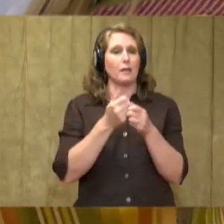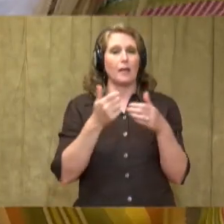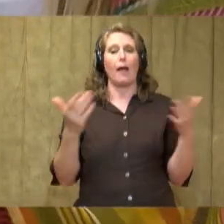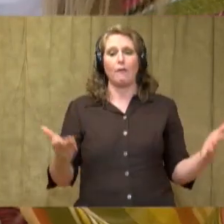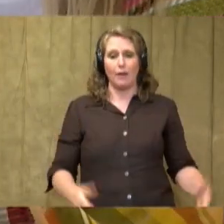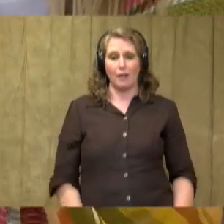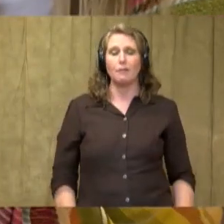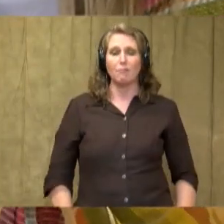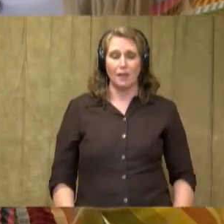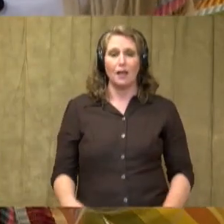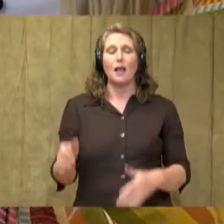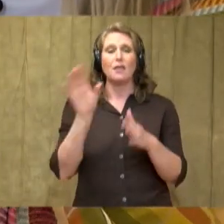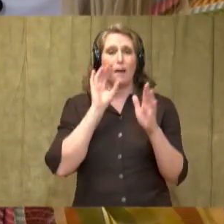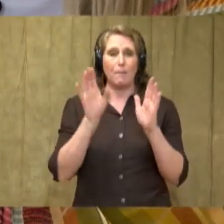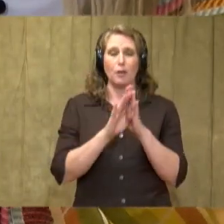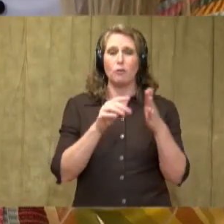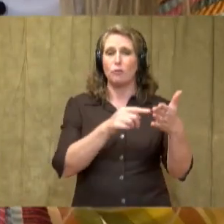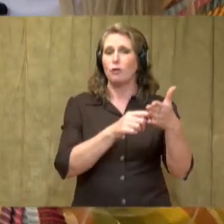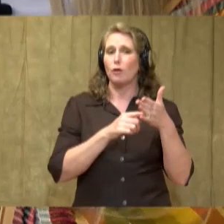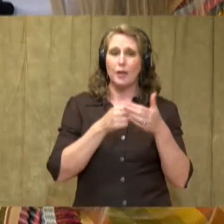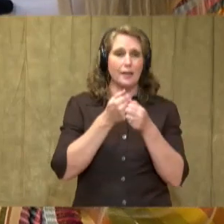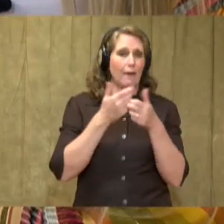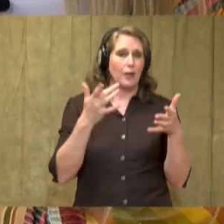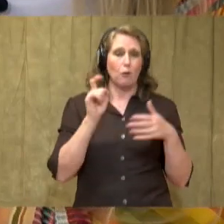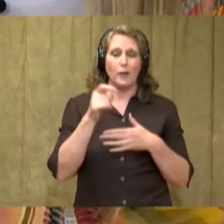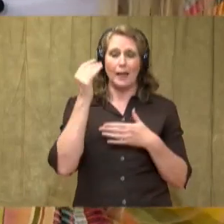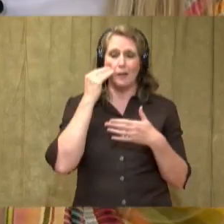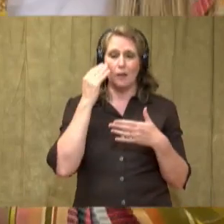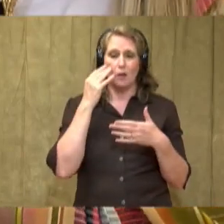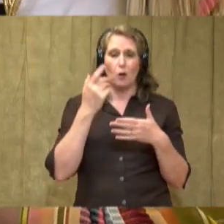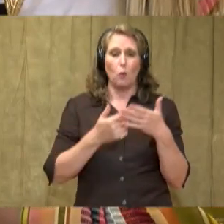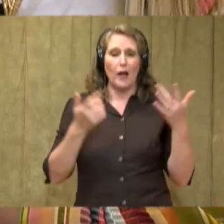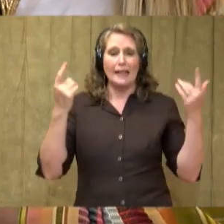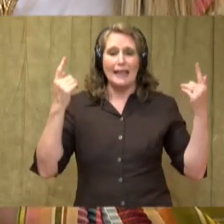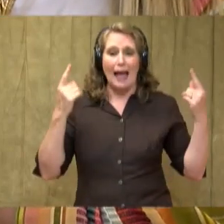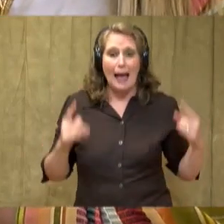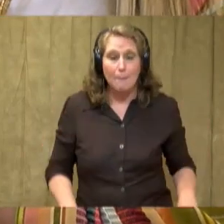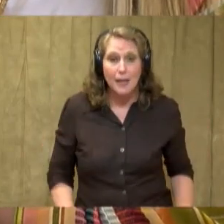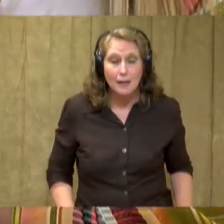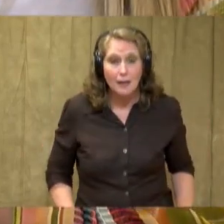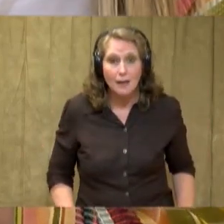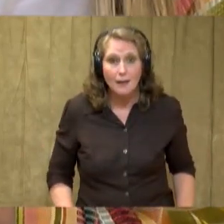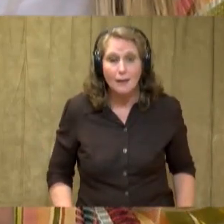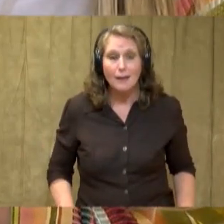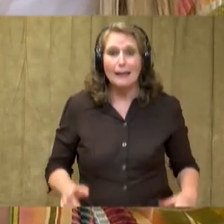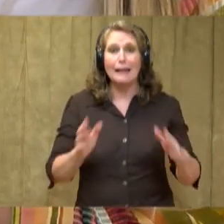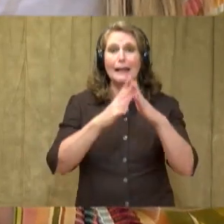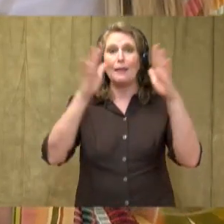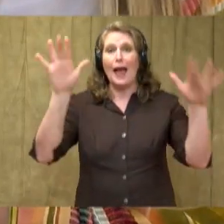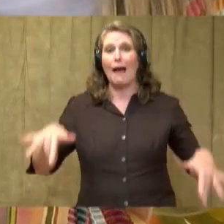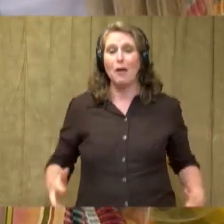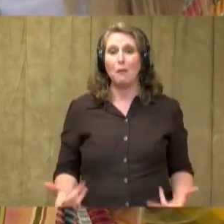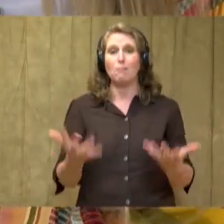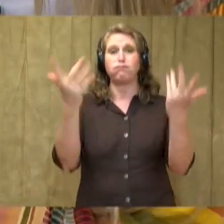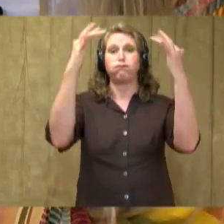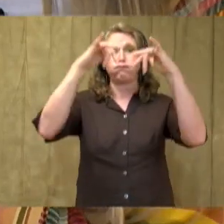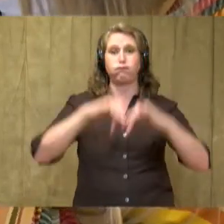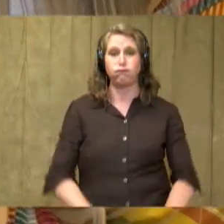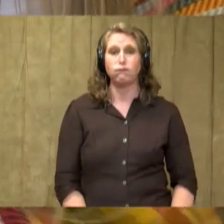the illustrations tell us all that we need to. What has happened? The house has